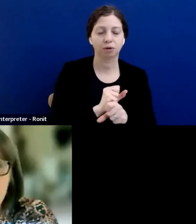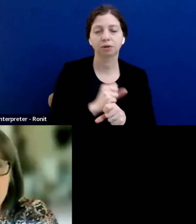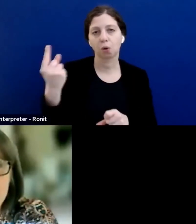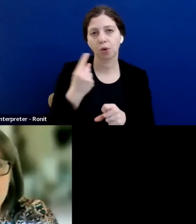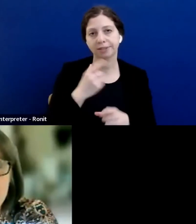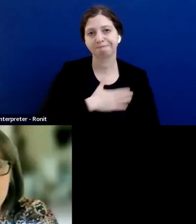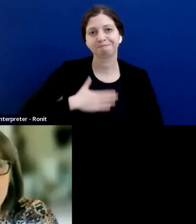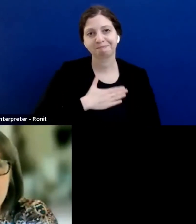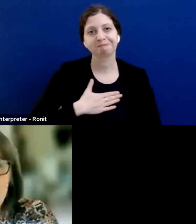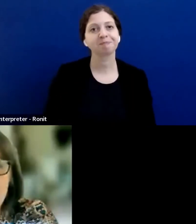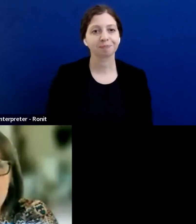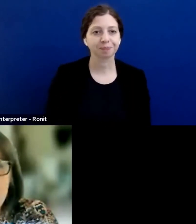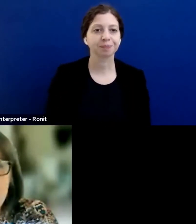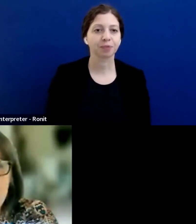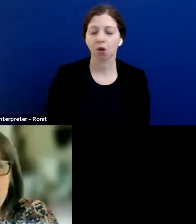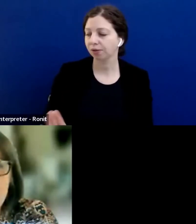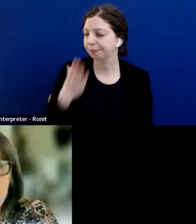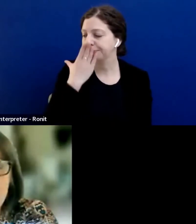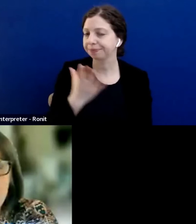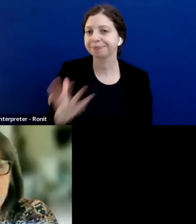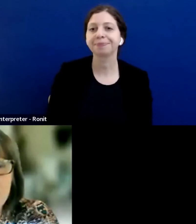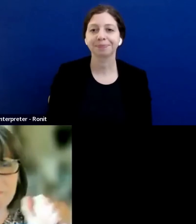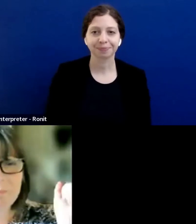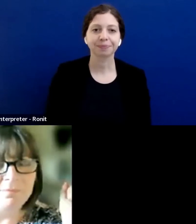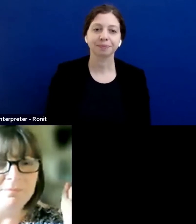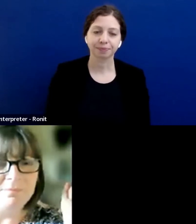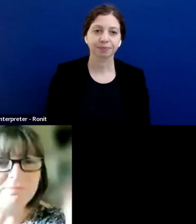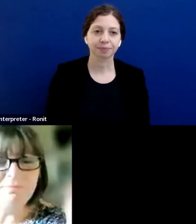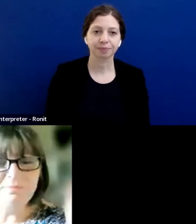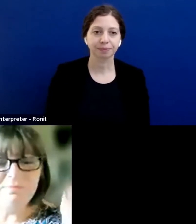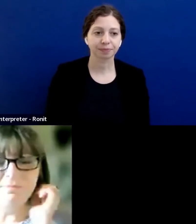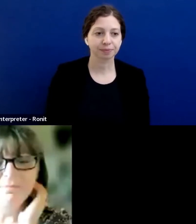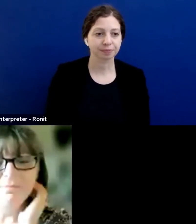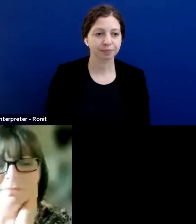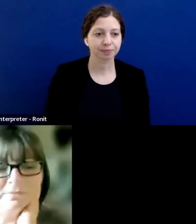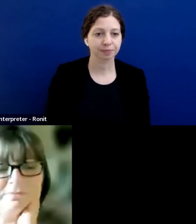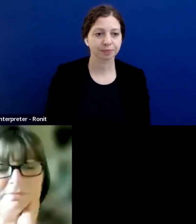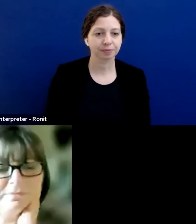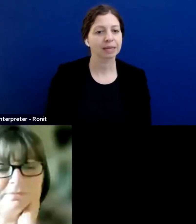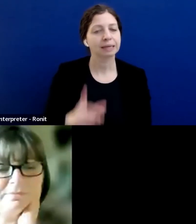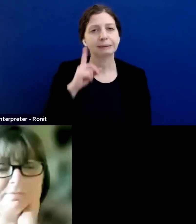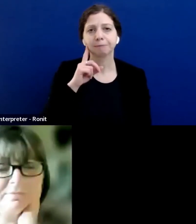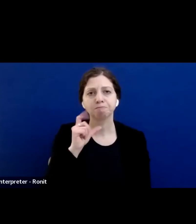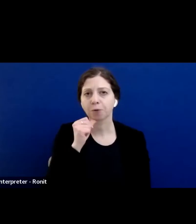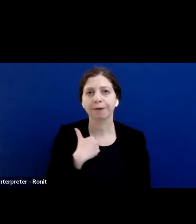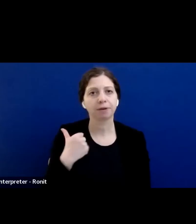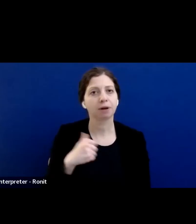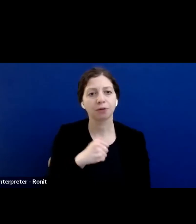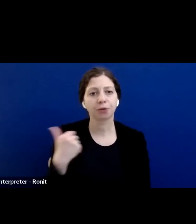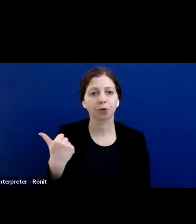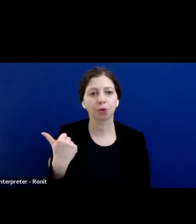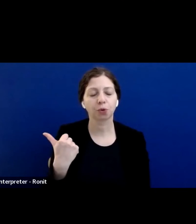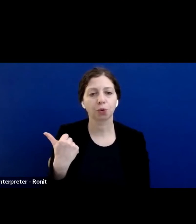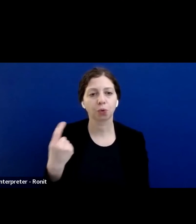pleasure. Awesome. Thank you very much. I appreciate that. Well, I don't think there's other questions in the chat. I